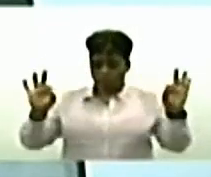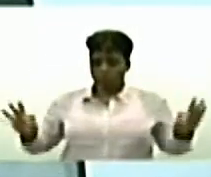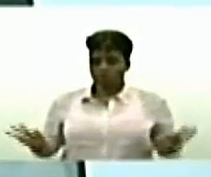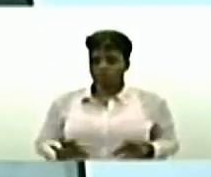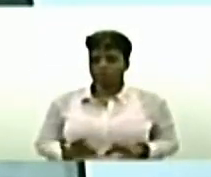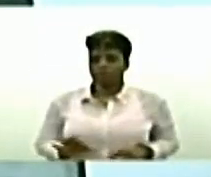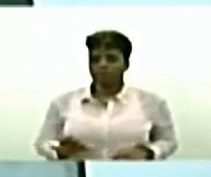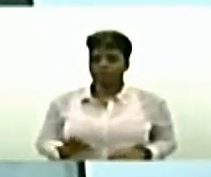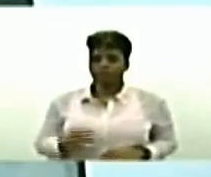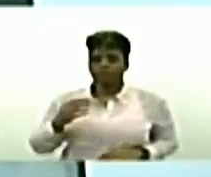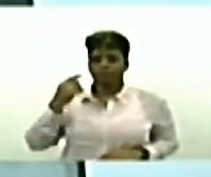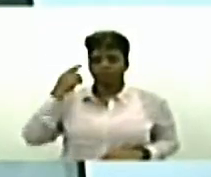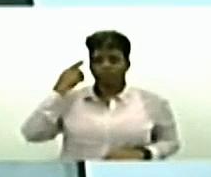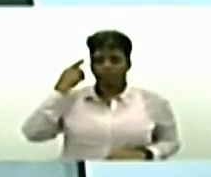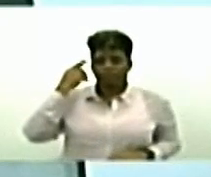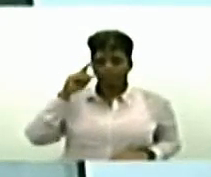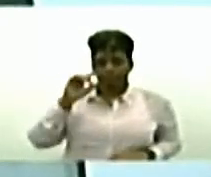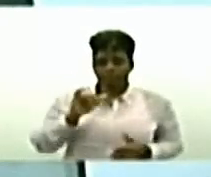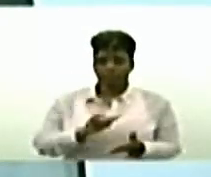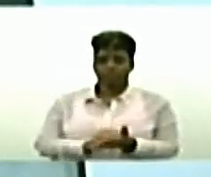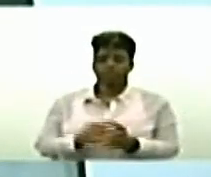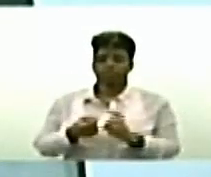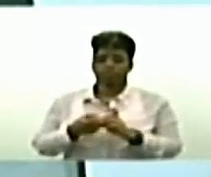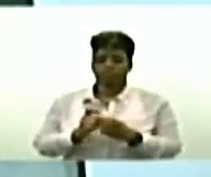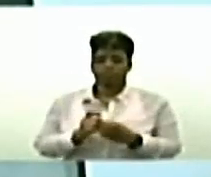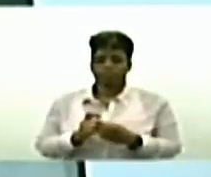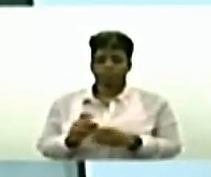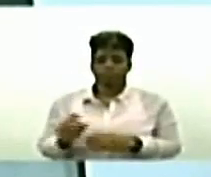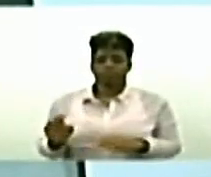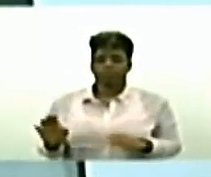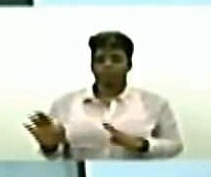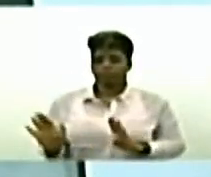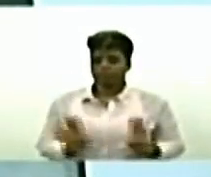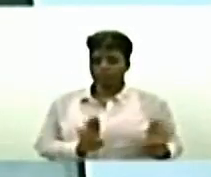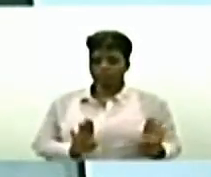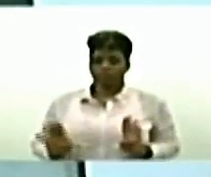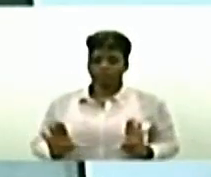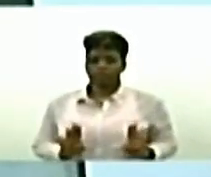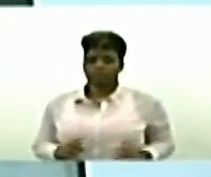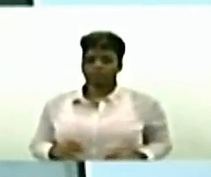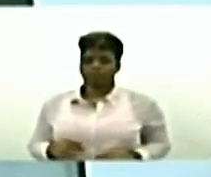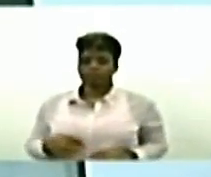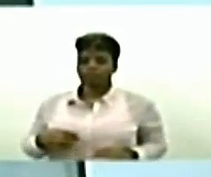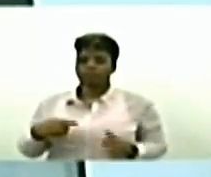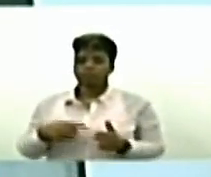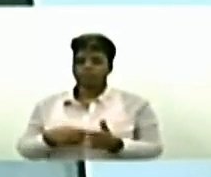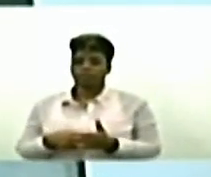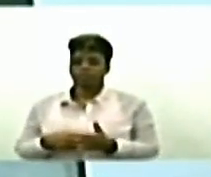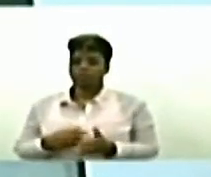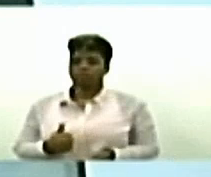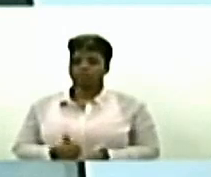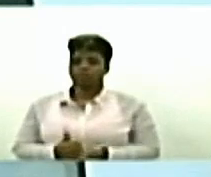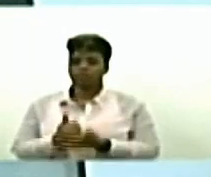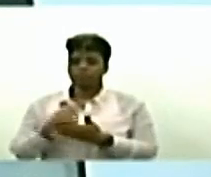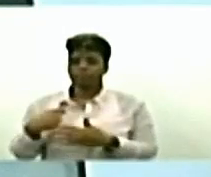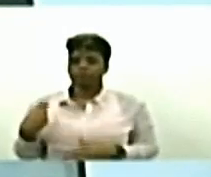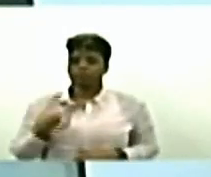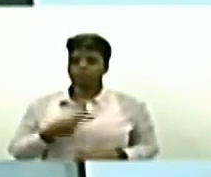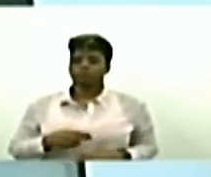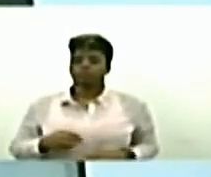stick for that change behavior. So this piece of legislation enables us to